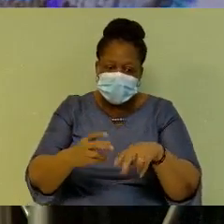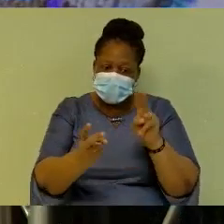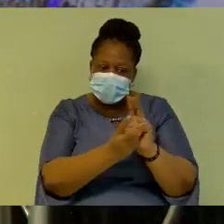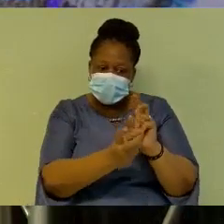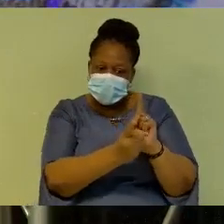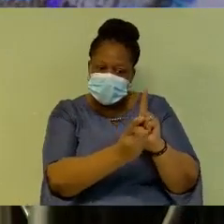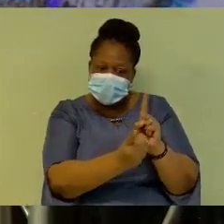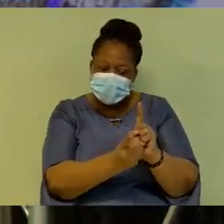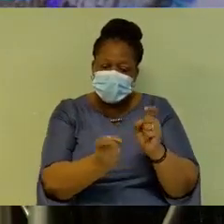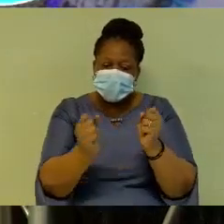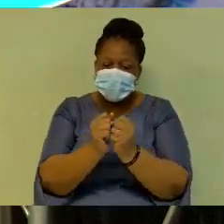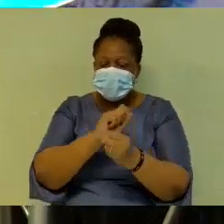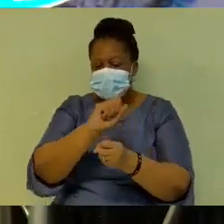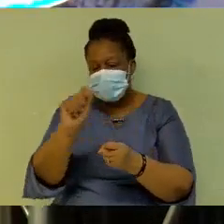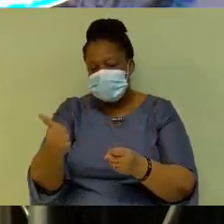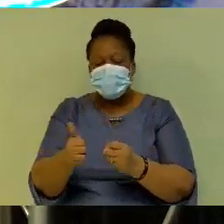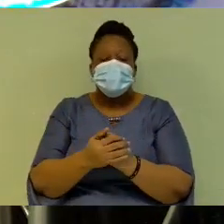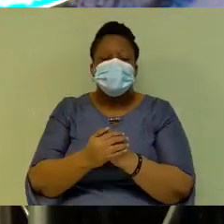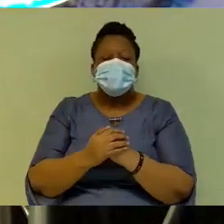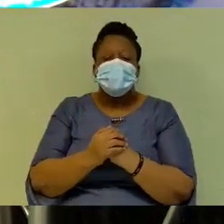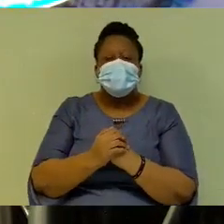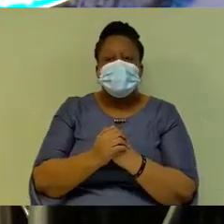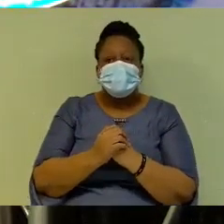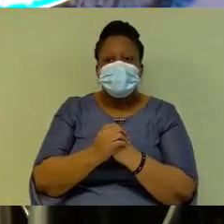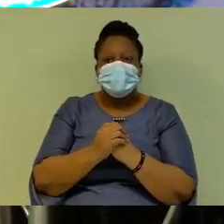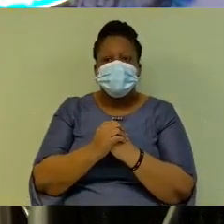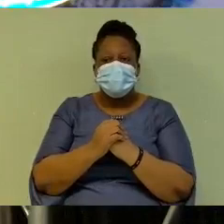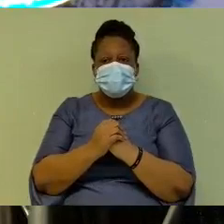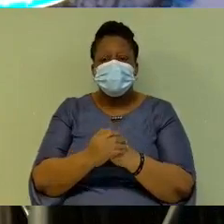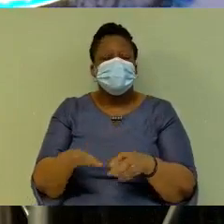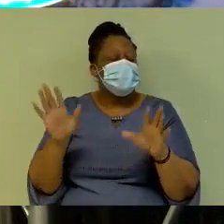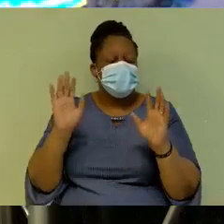hospitalization among those affected. This